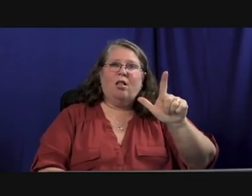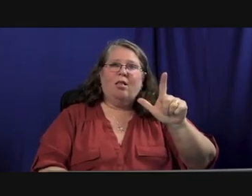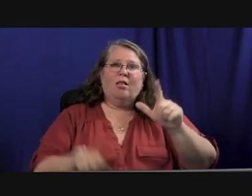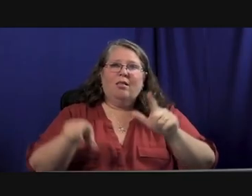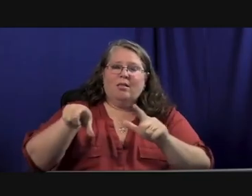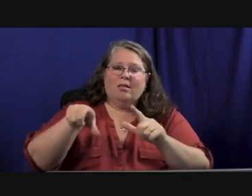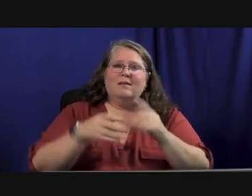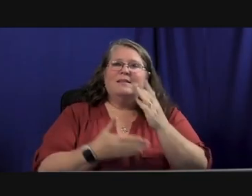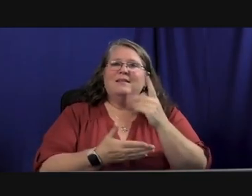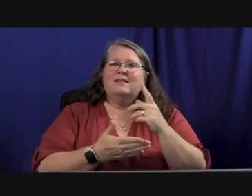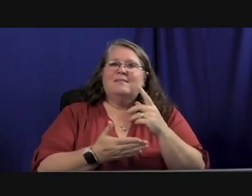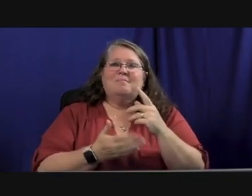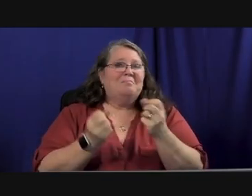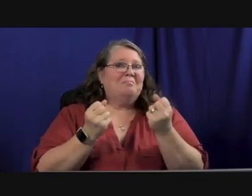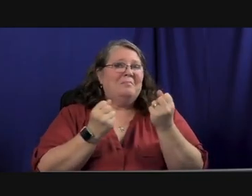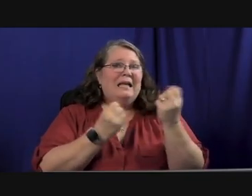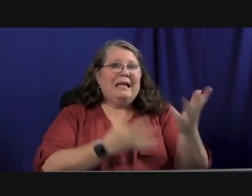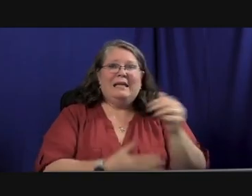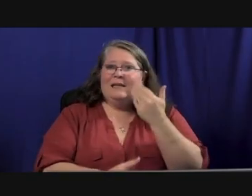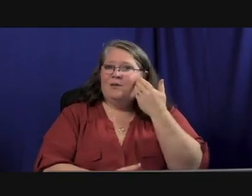at a digital clock,